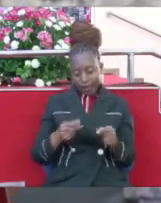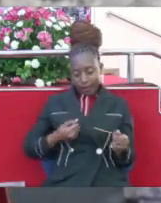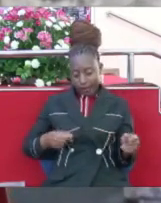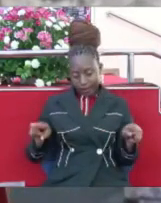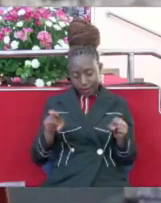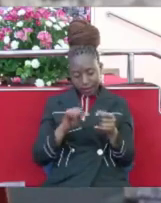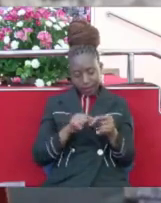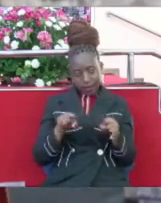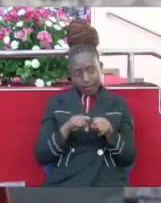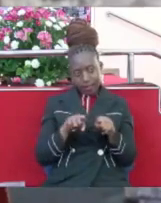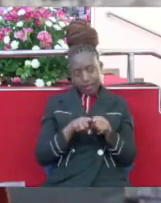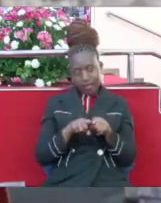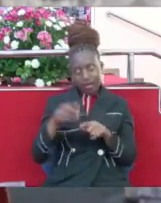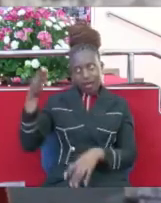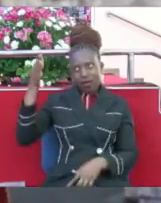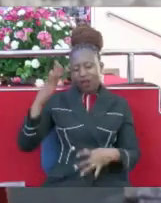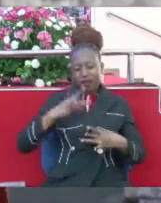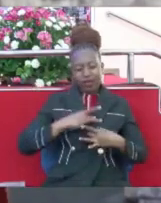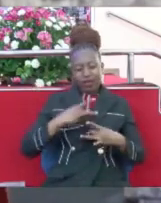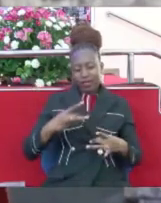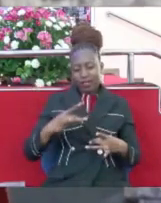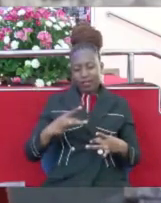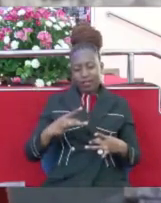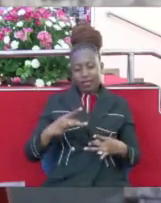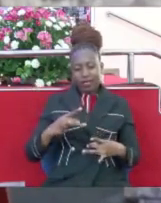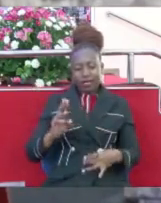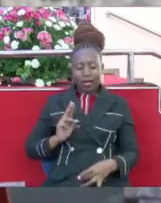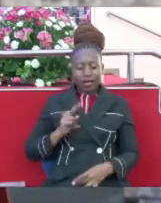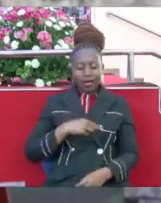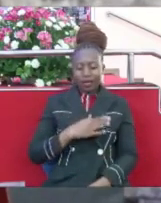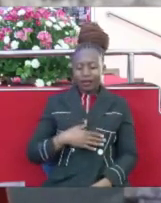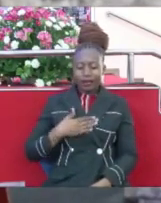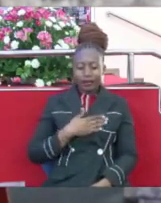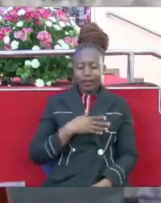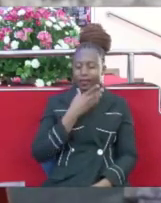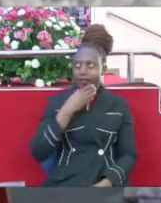that God is not interested in our impressive ideas.